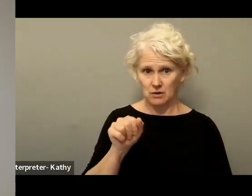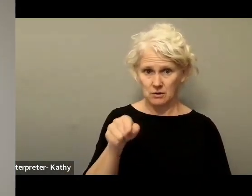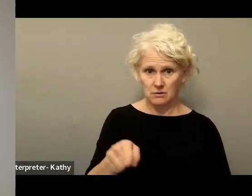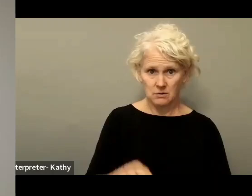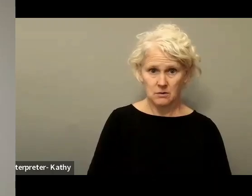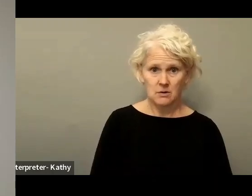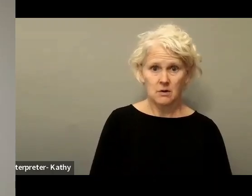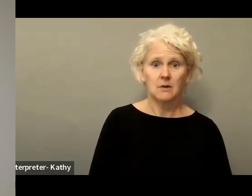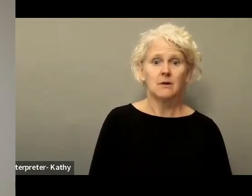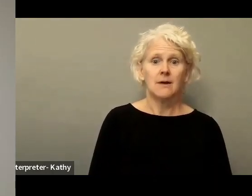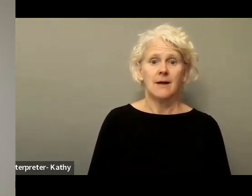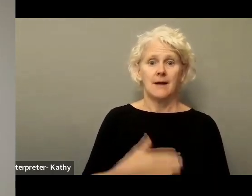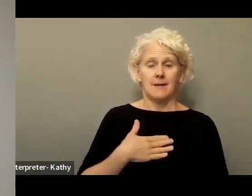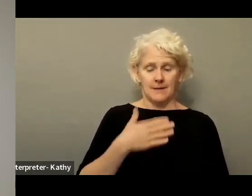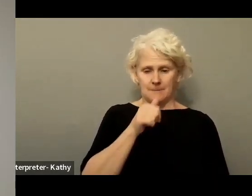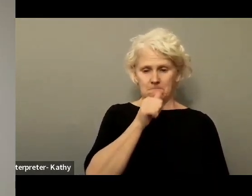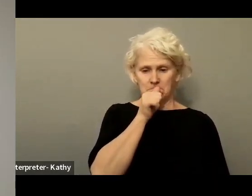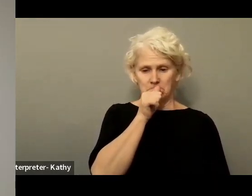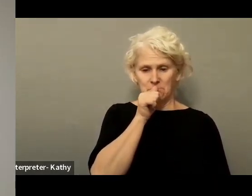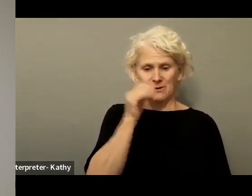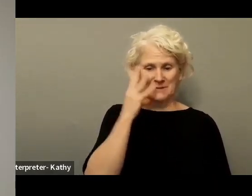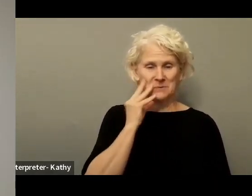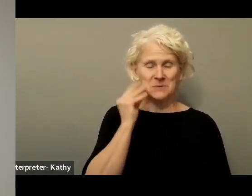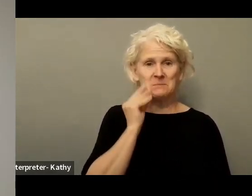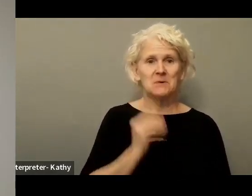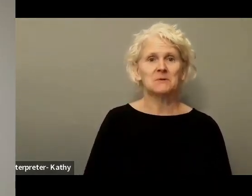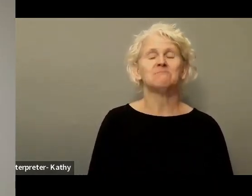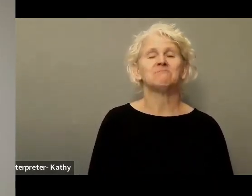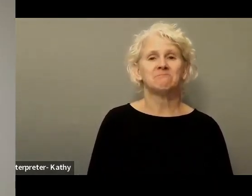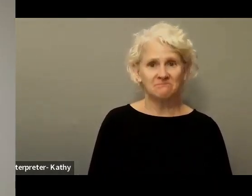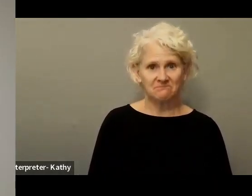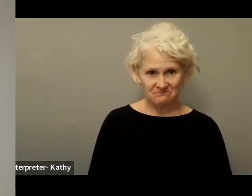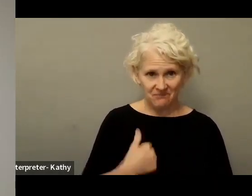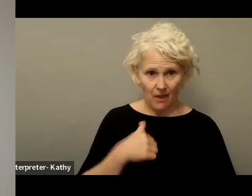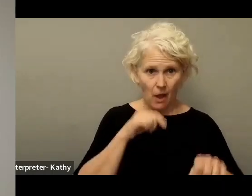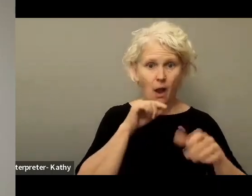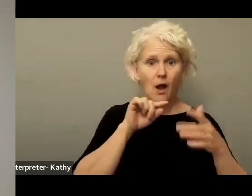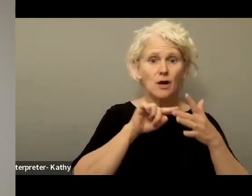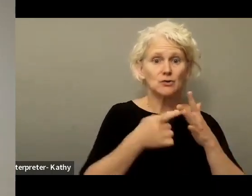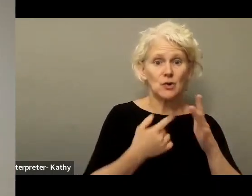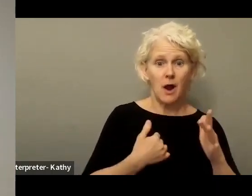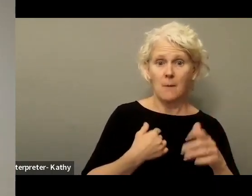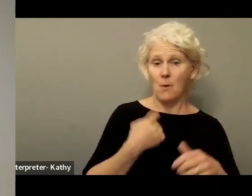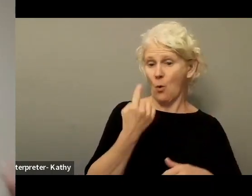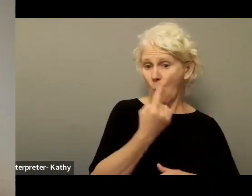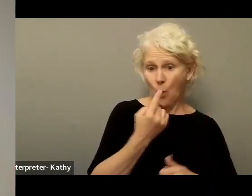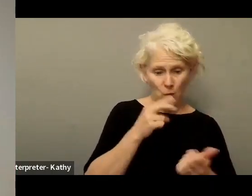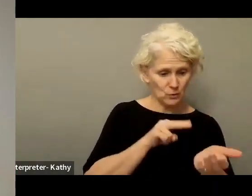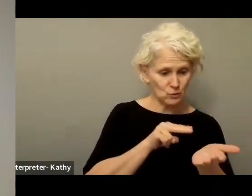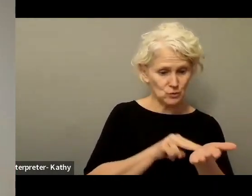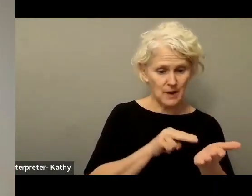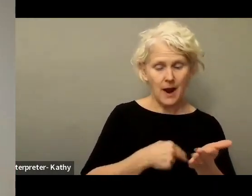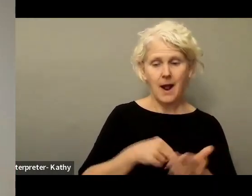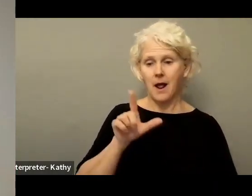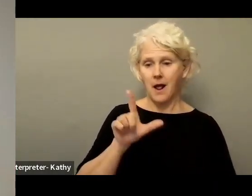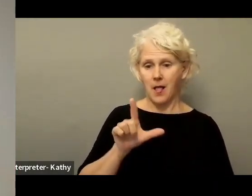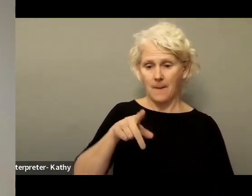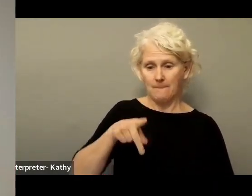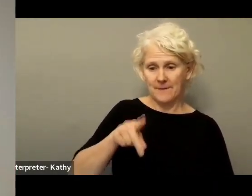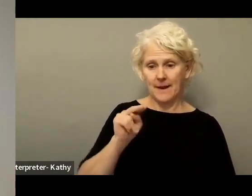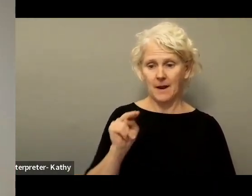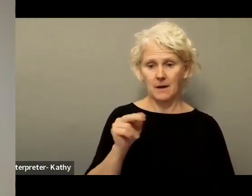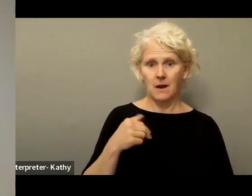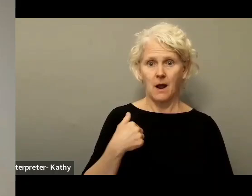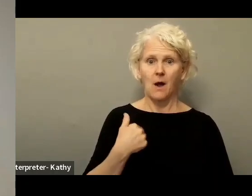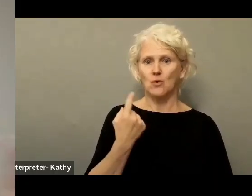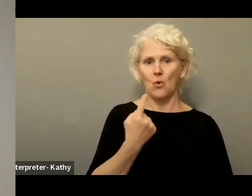I can give personal experience. So when I started, I was the only nurse, and I had an LPN. So I was the only RN, I should say, not